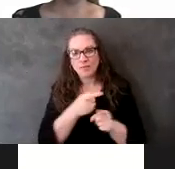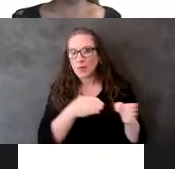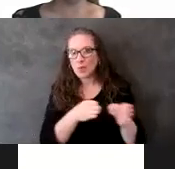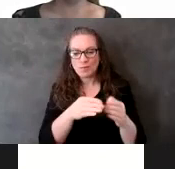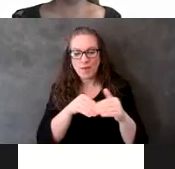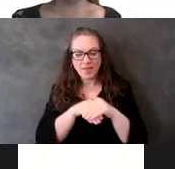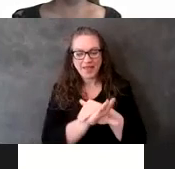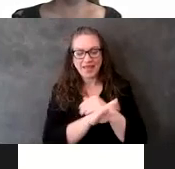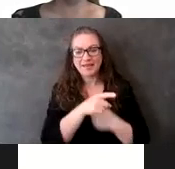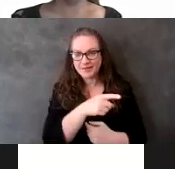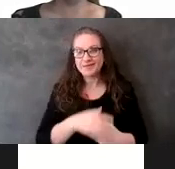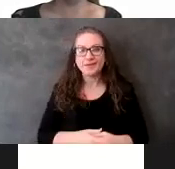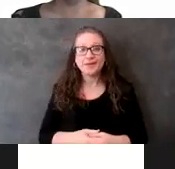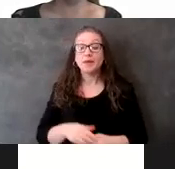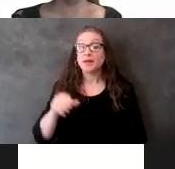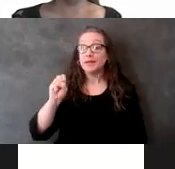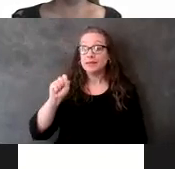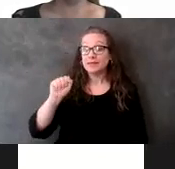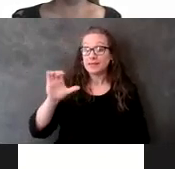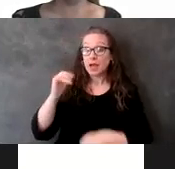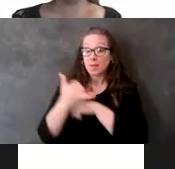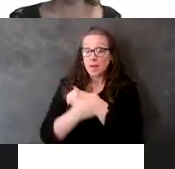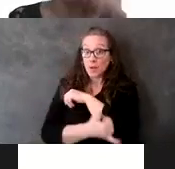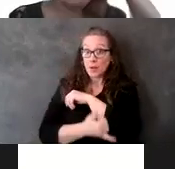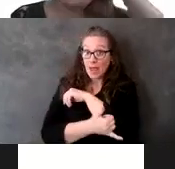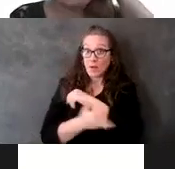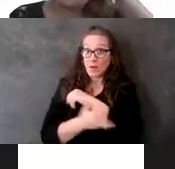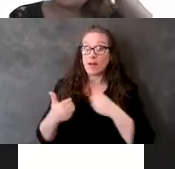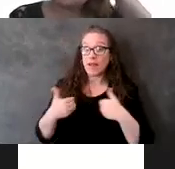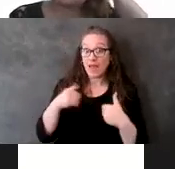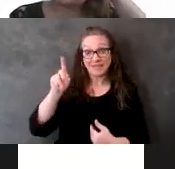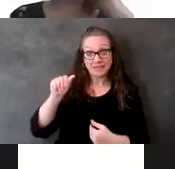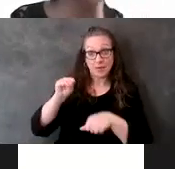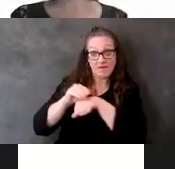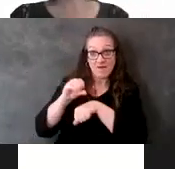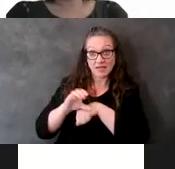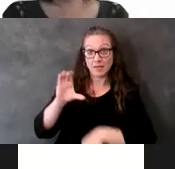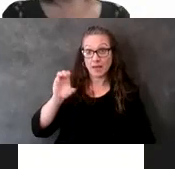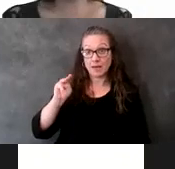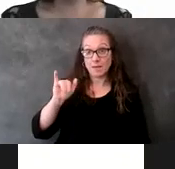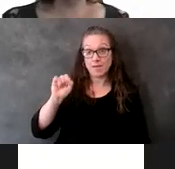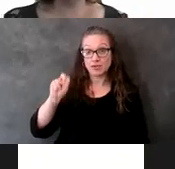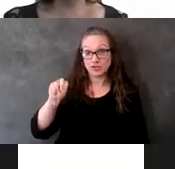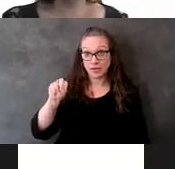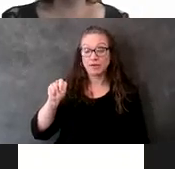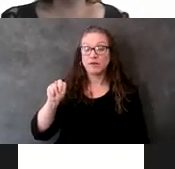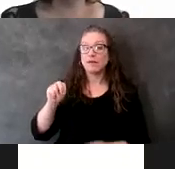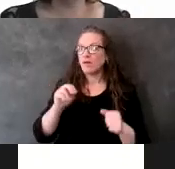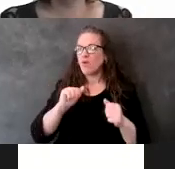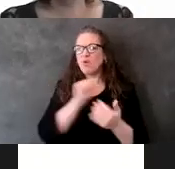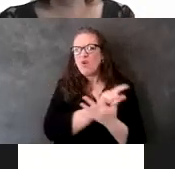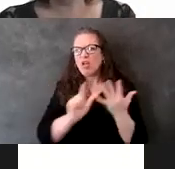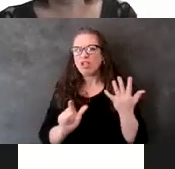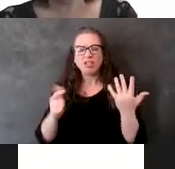the Sacramento County has a Disability Advisory Commission made up of volunteer disability advocates with subject